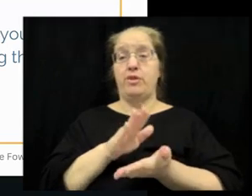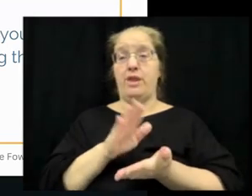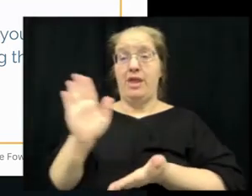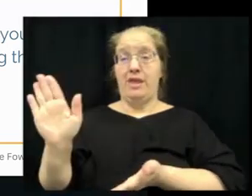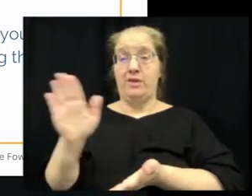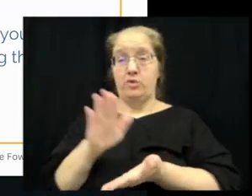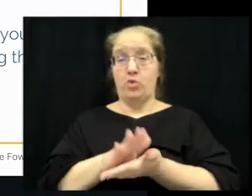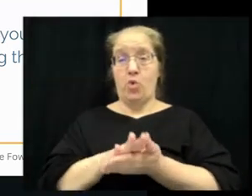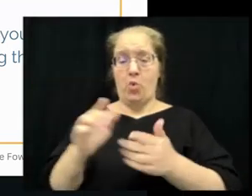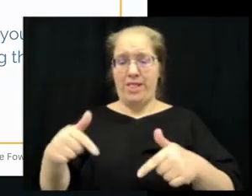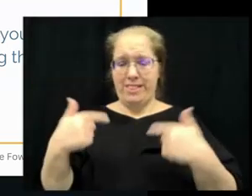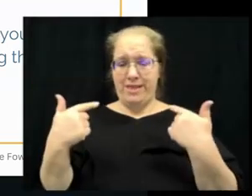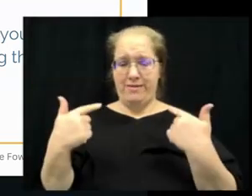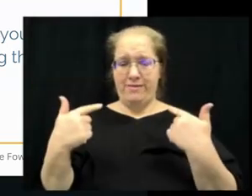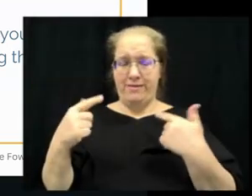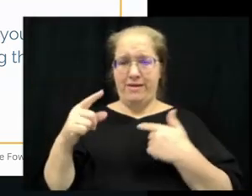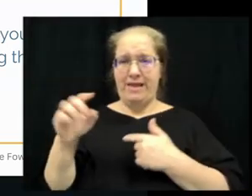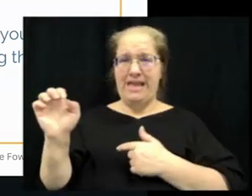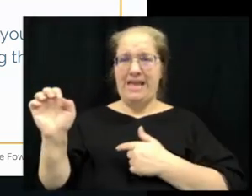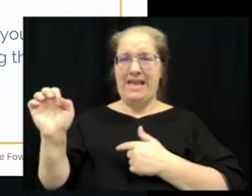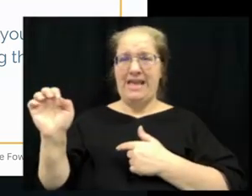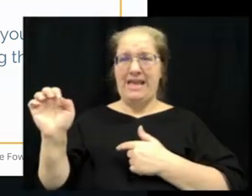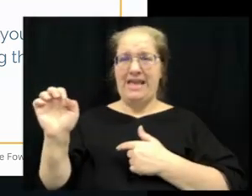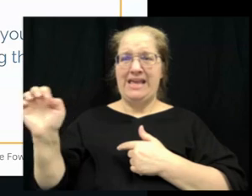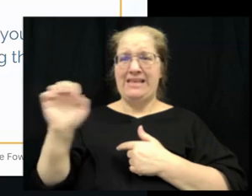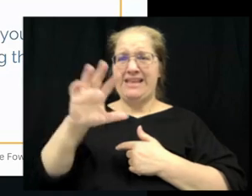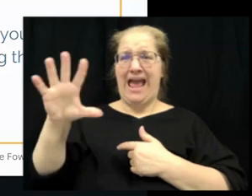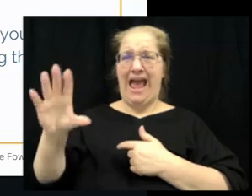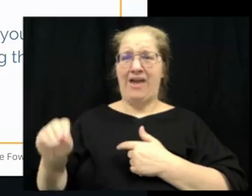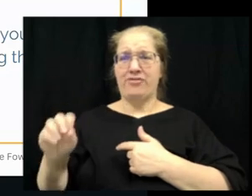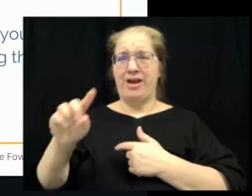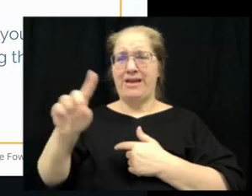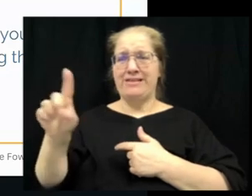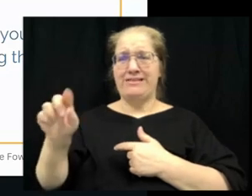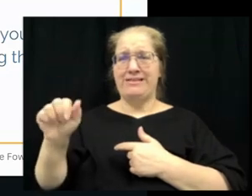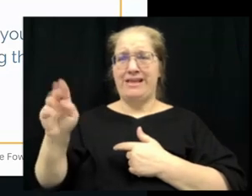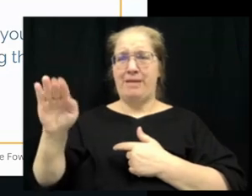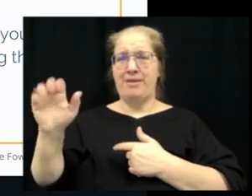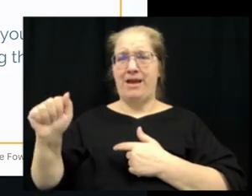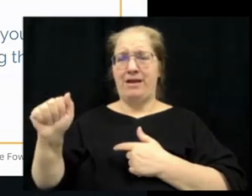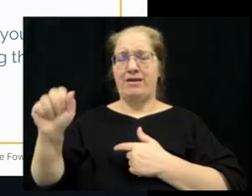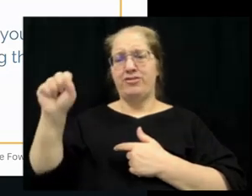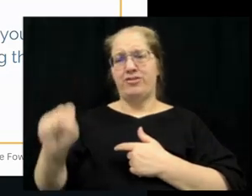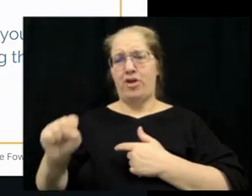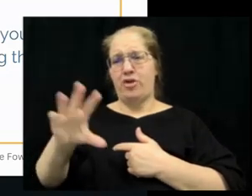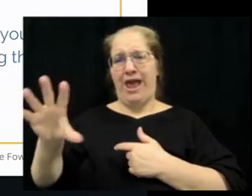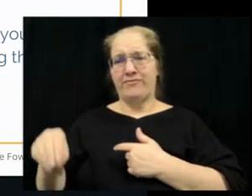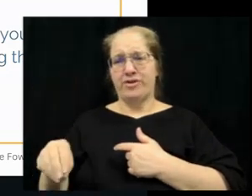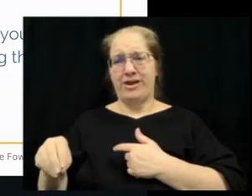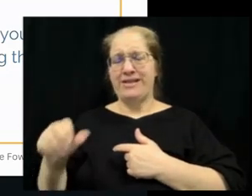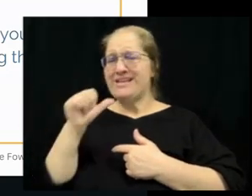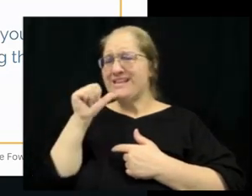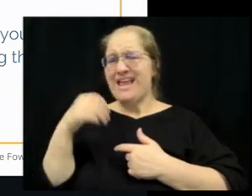we lived in Zambia, East Africa at the time, or Southern Africa, and it didn't have a lot